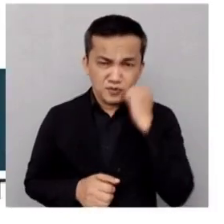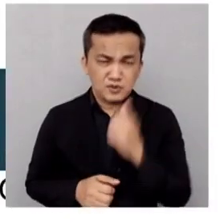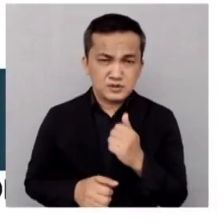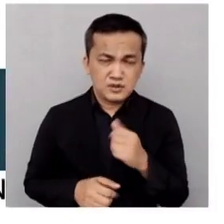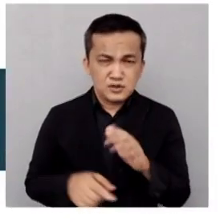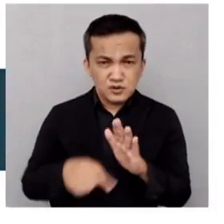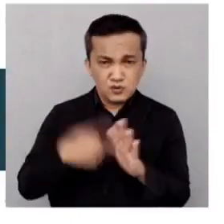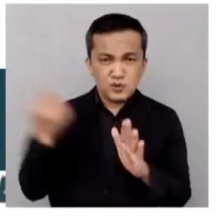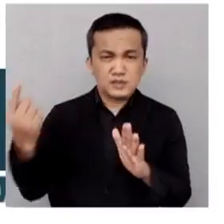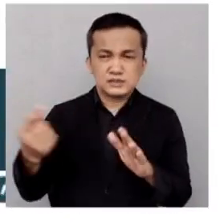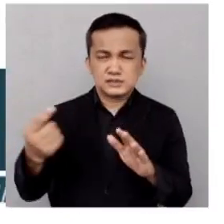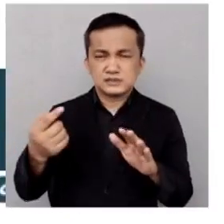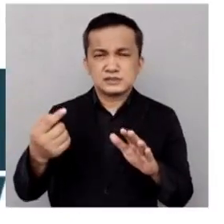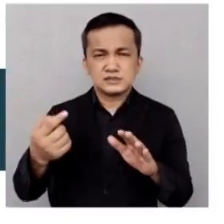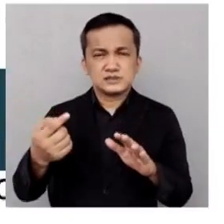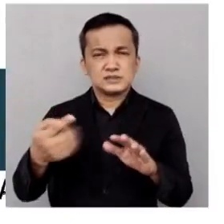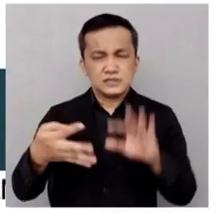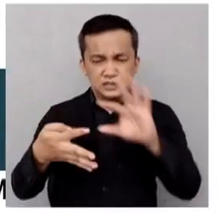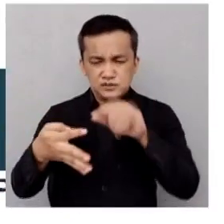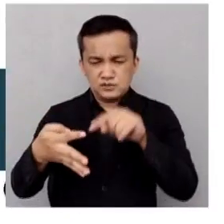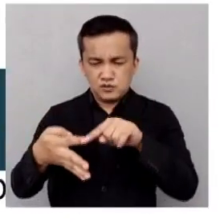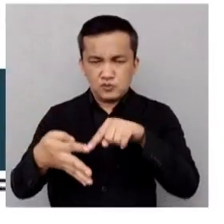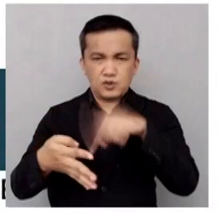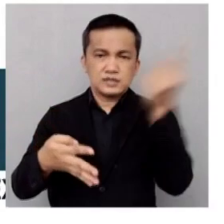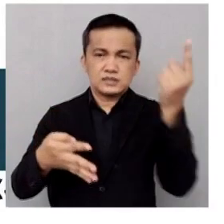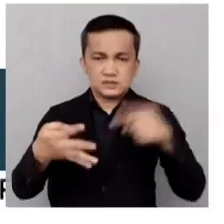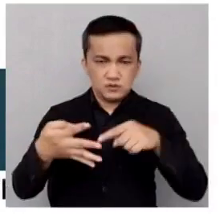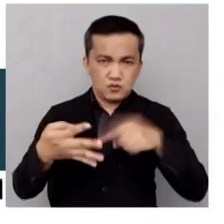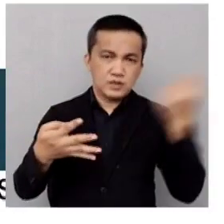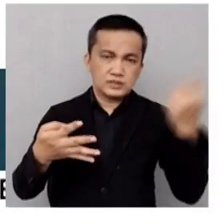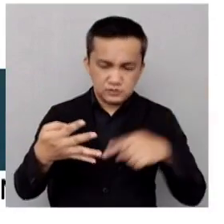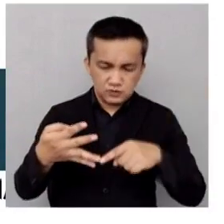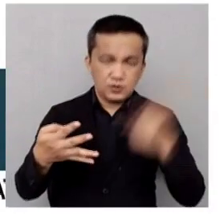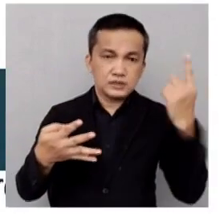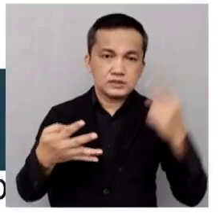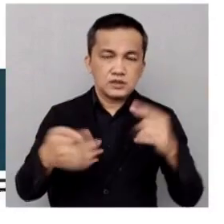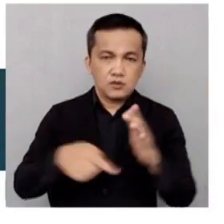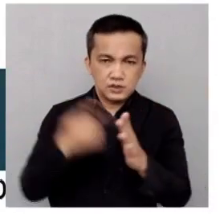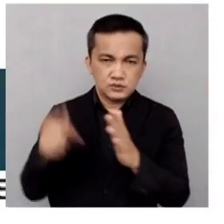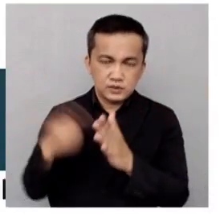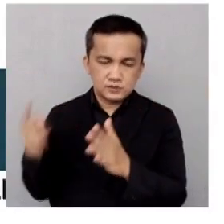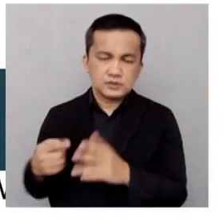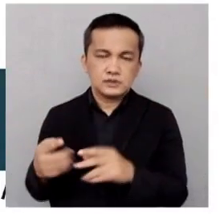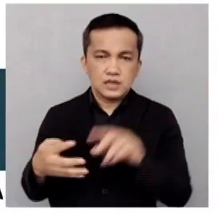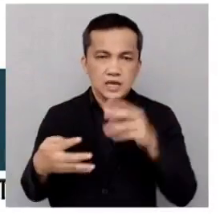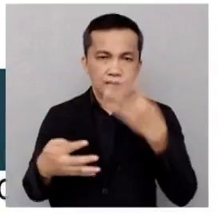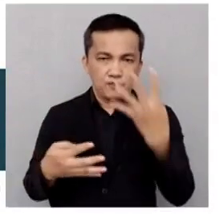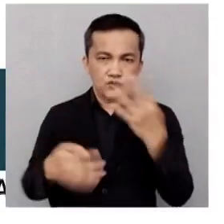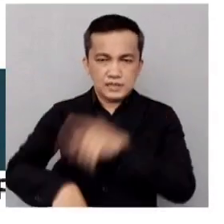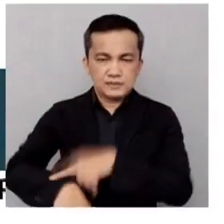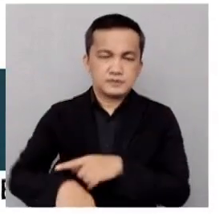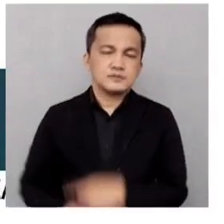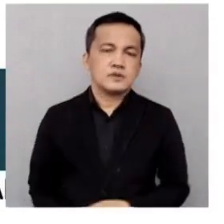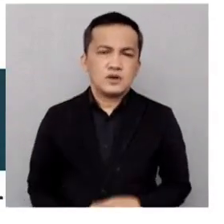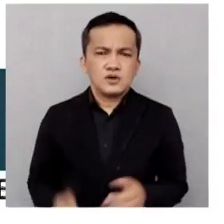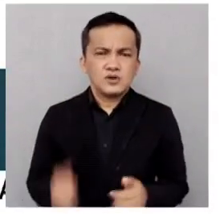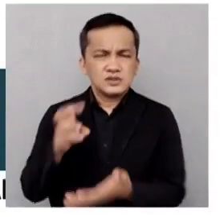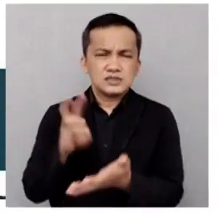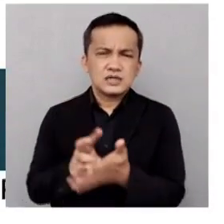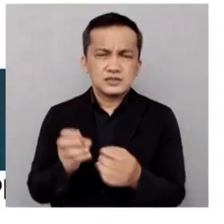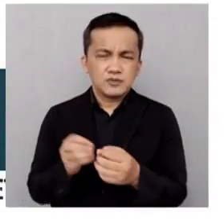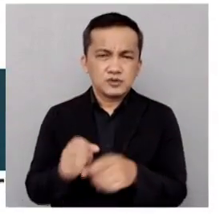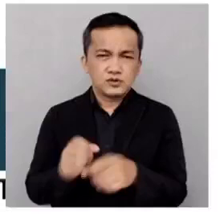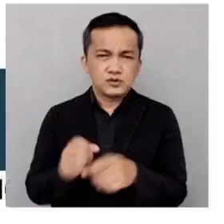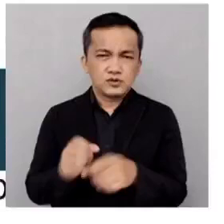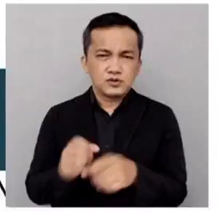every quarter. And which areas do you think, or have you heard of them planning which areas to conduct more earthquake drills